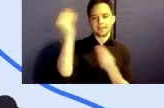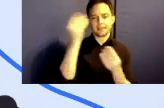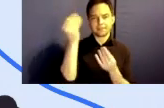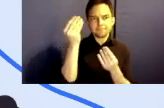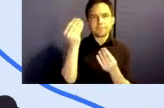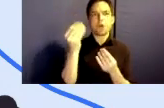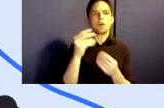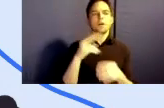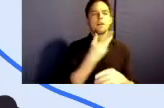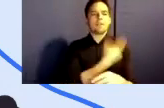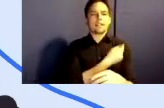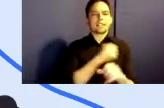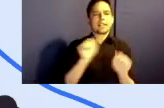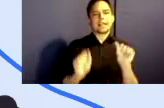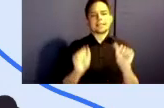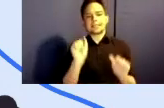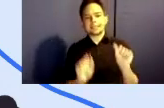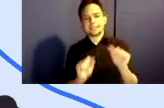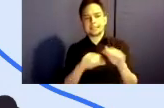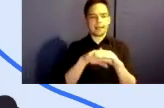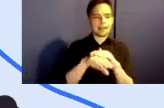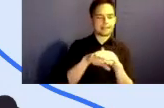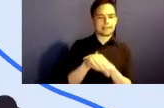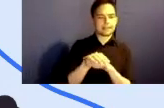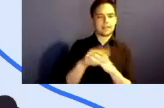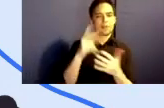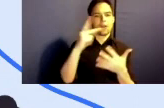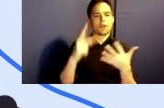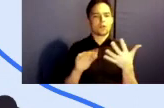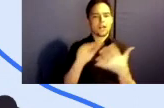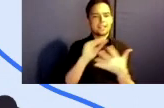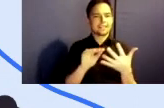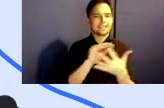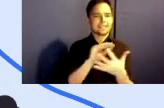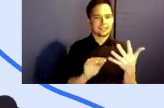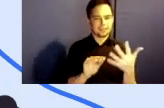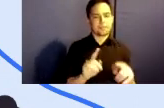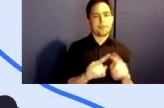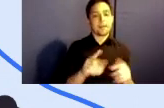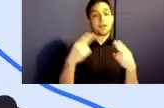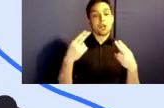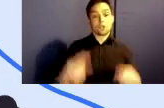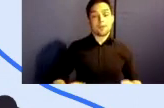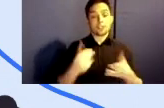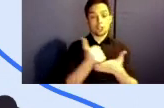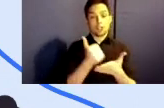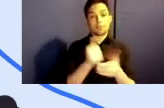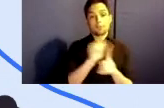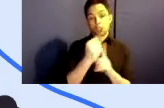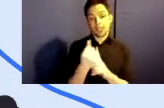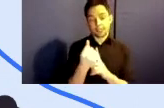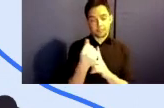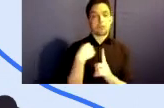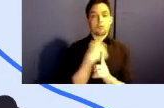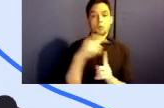vaccine hesitancy, access, and prioritization. However, in the humanitarian context, we need to